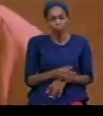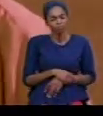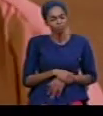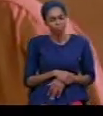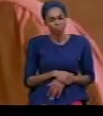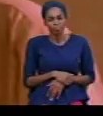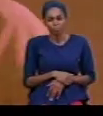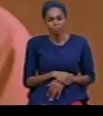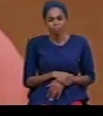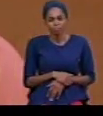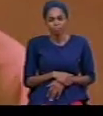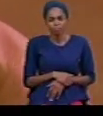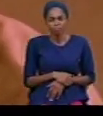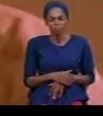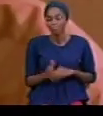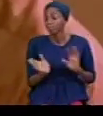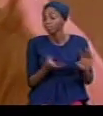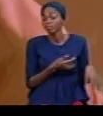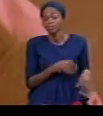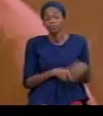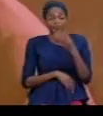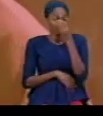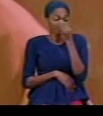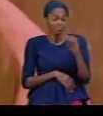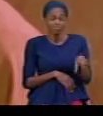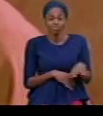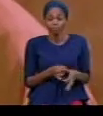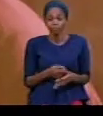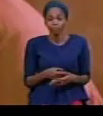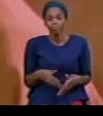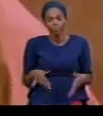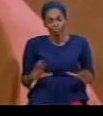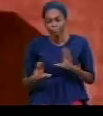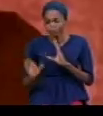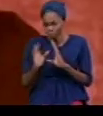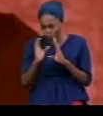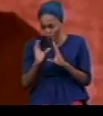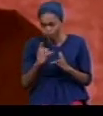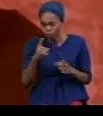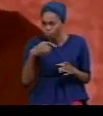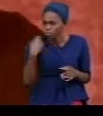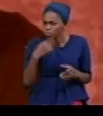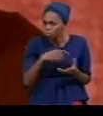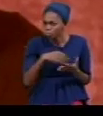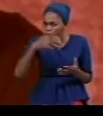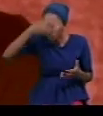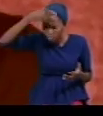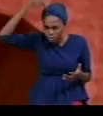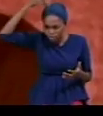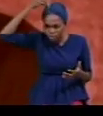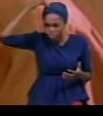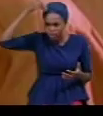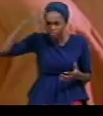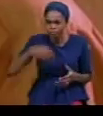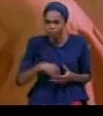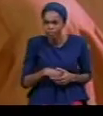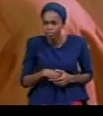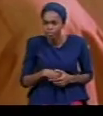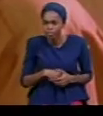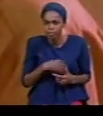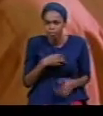Let's leave that aside. Can we talk about Daniel? Who is Daniel?